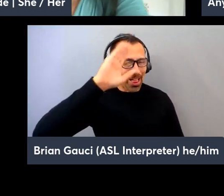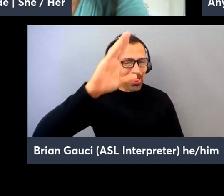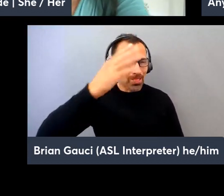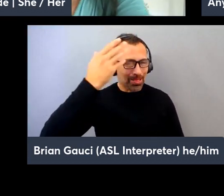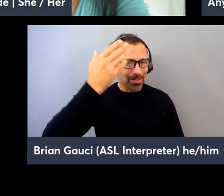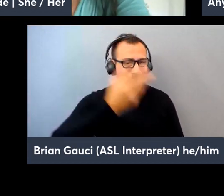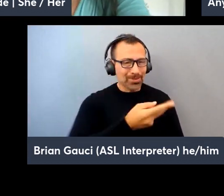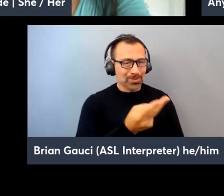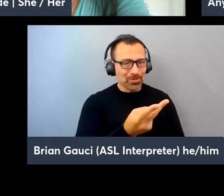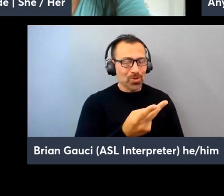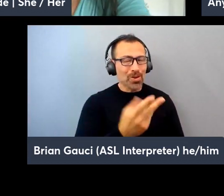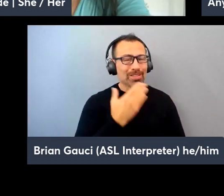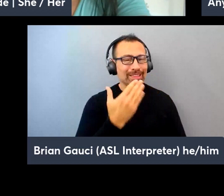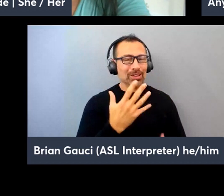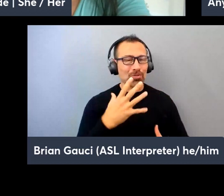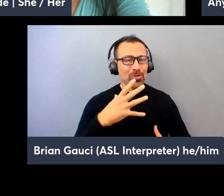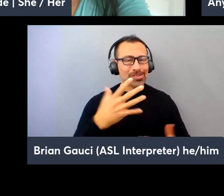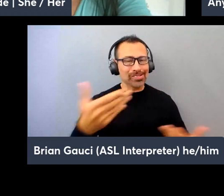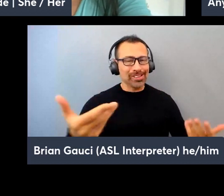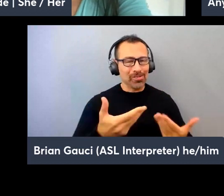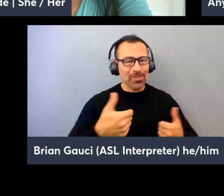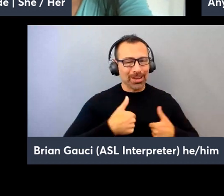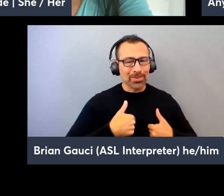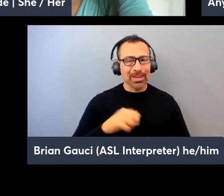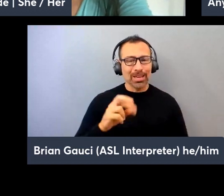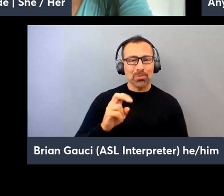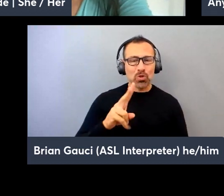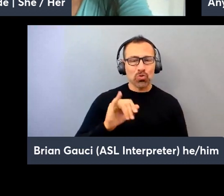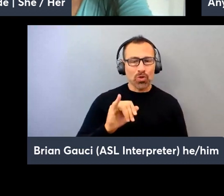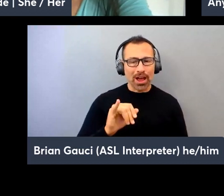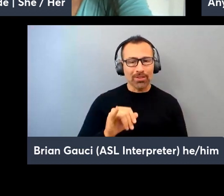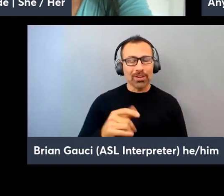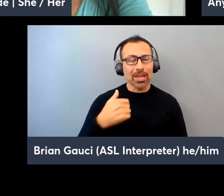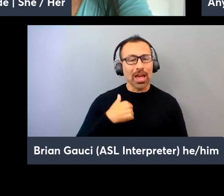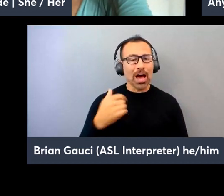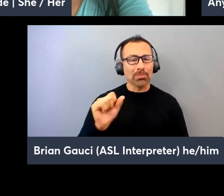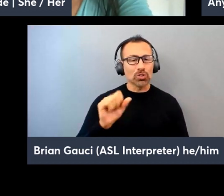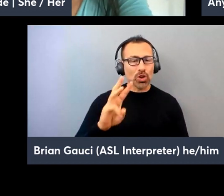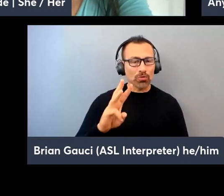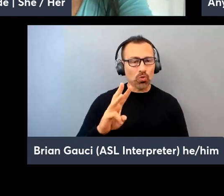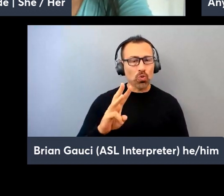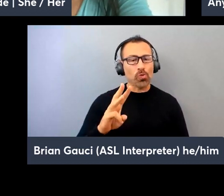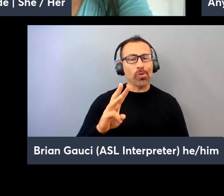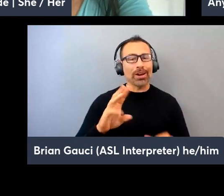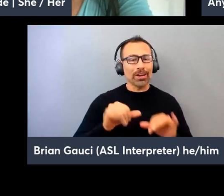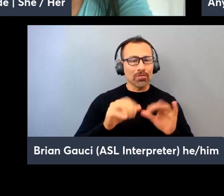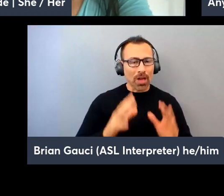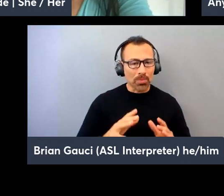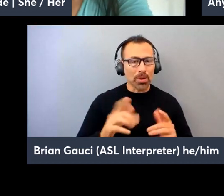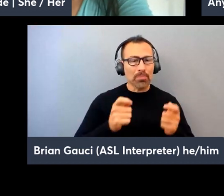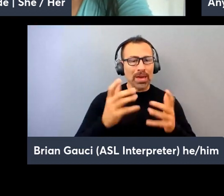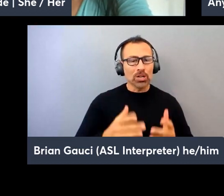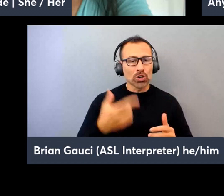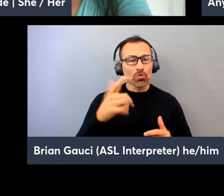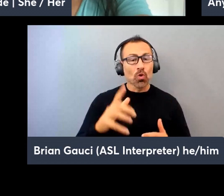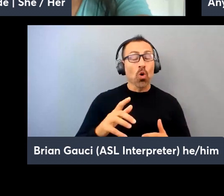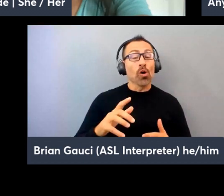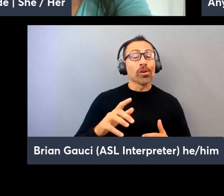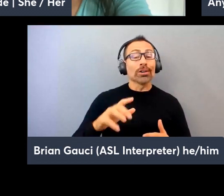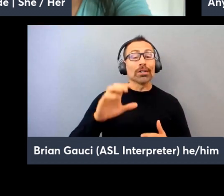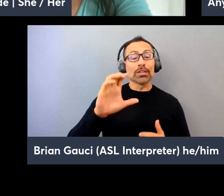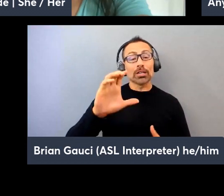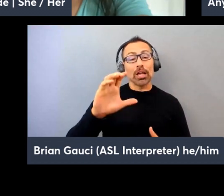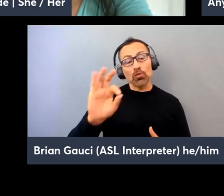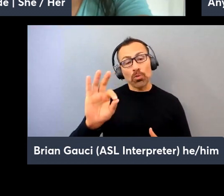for having me here. I'm Ravi Vishwanathan. I'm a software development manager for CloudFormation StackSets. I've been with Amazon for a